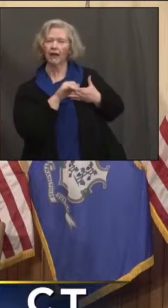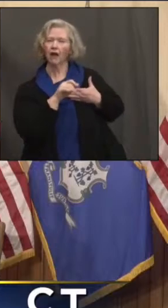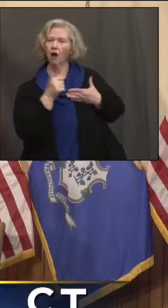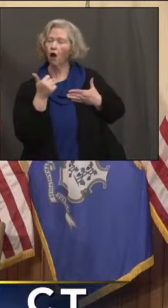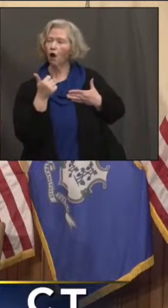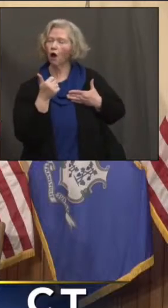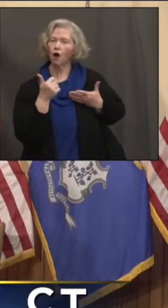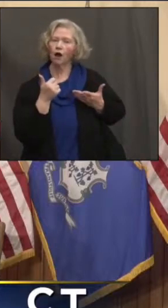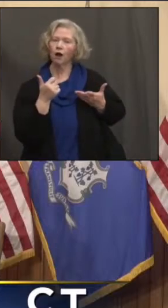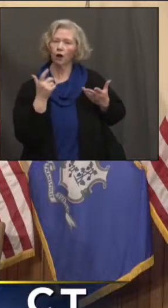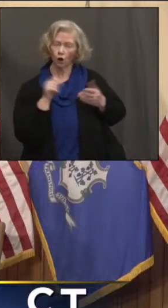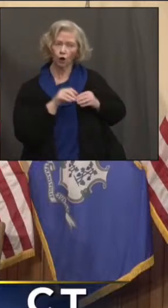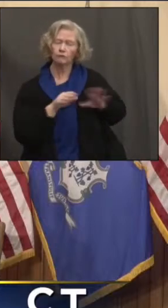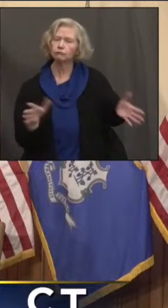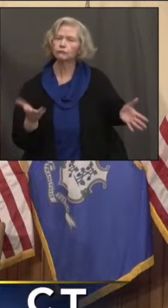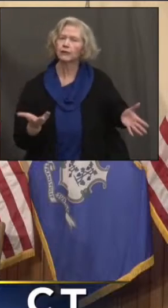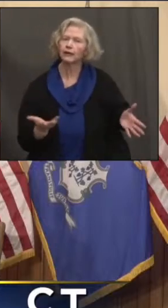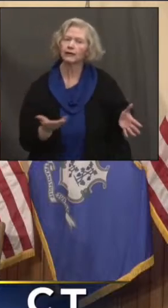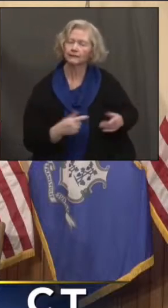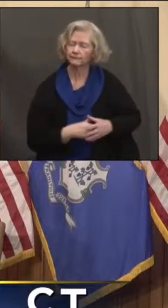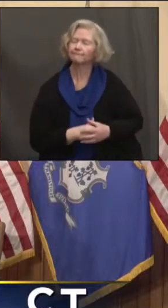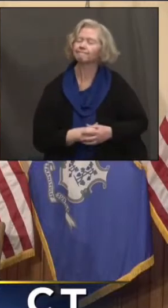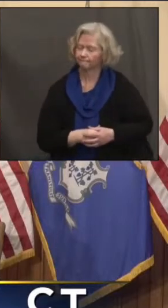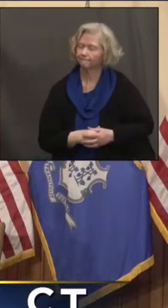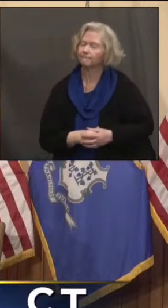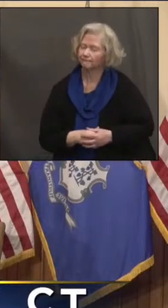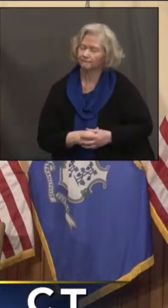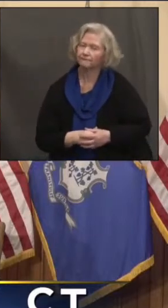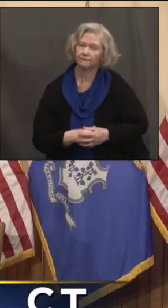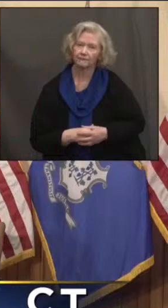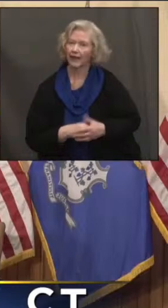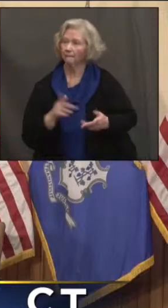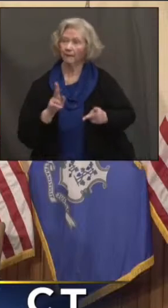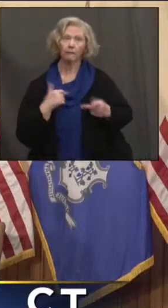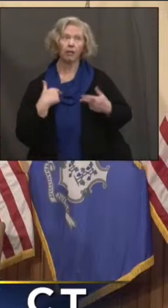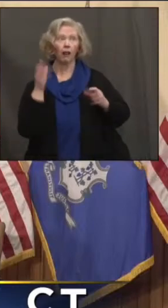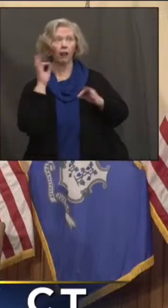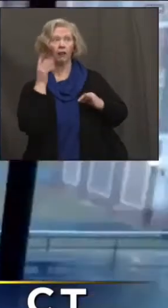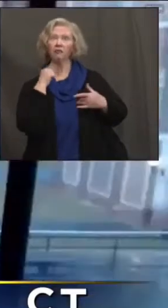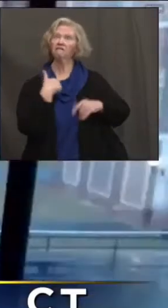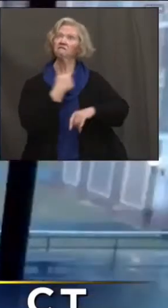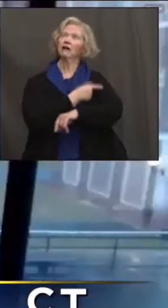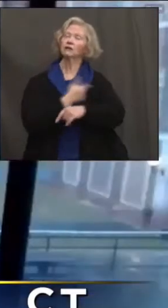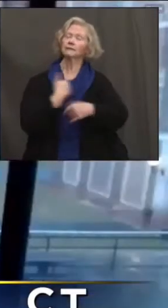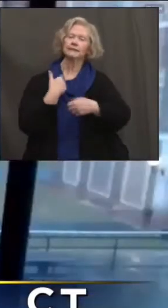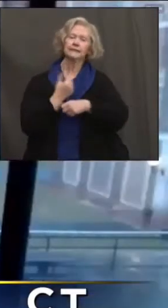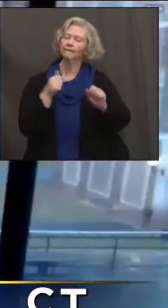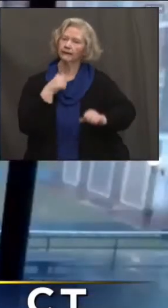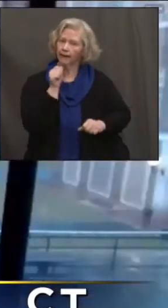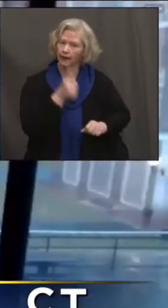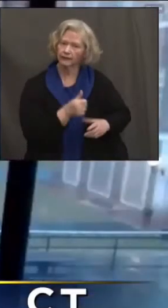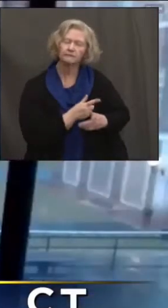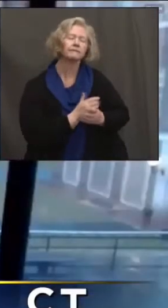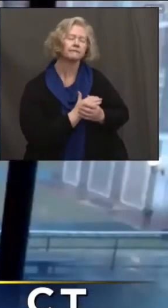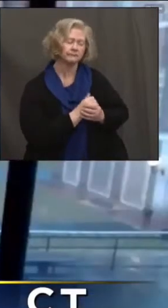mass gatherings? Sure. And we get asymptomatic carriers. Yeah, no, and again, I